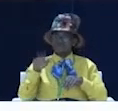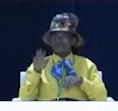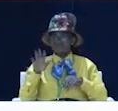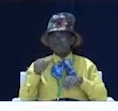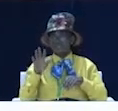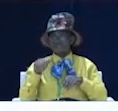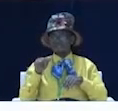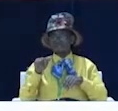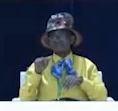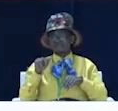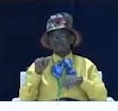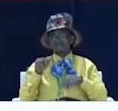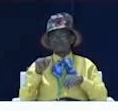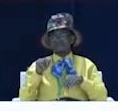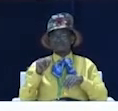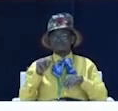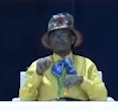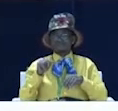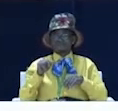Isaiah 54 verse 15,